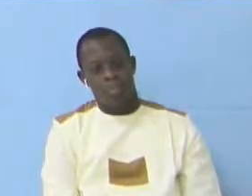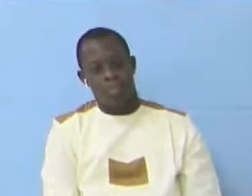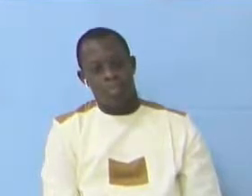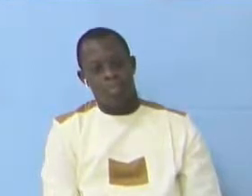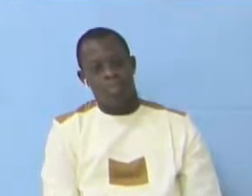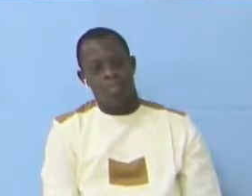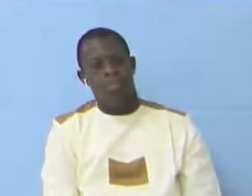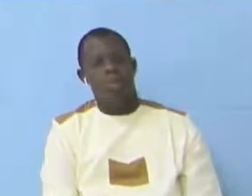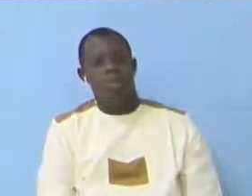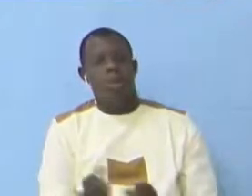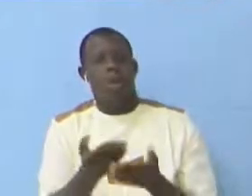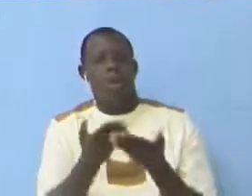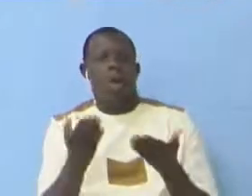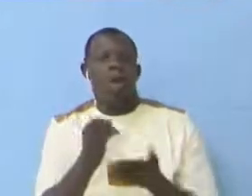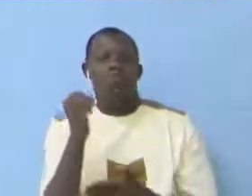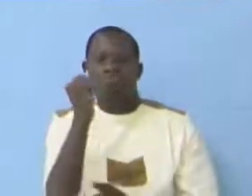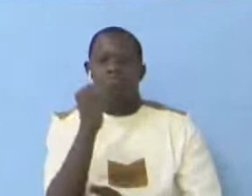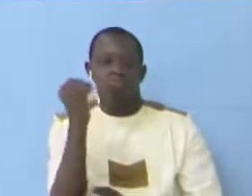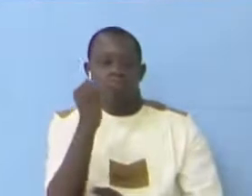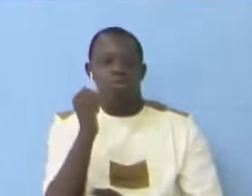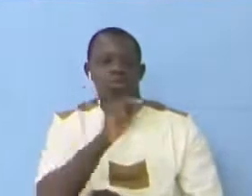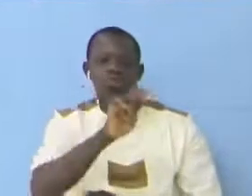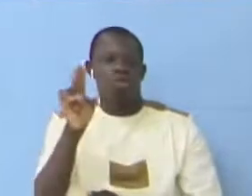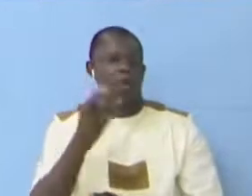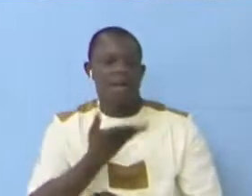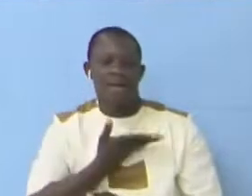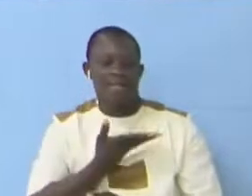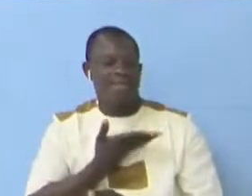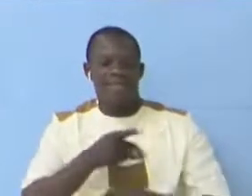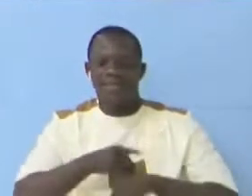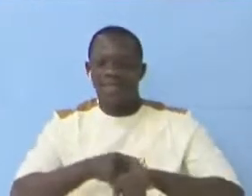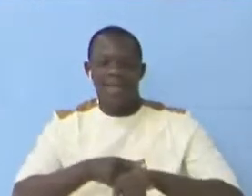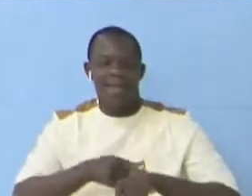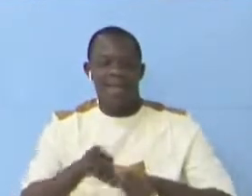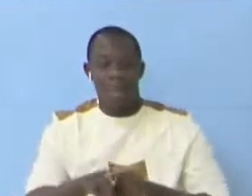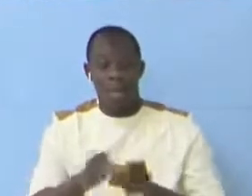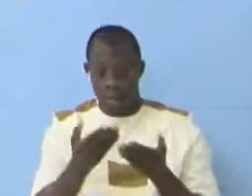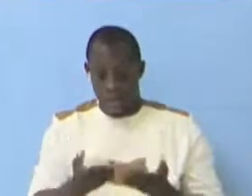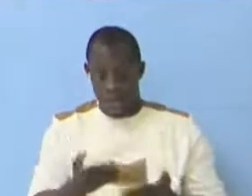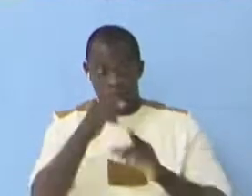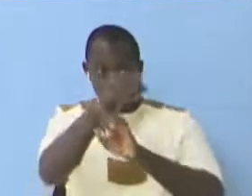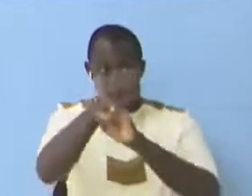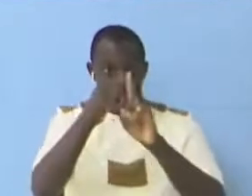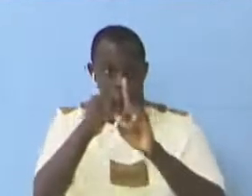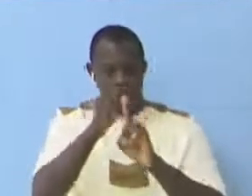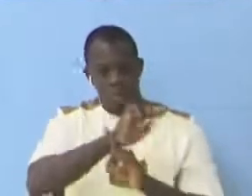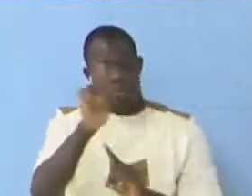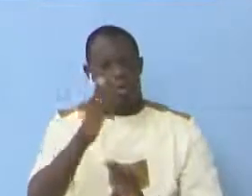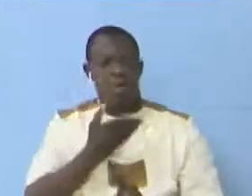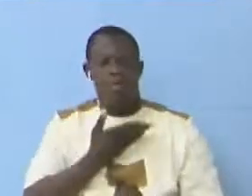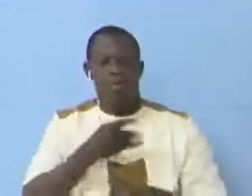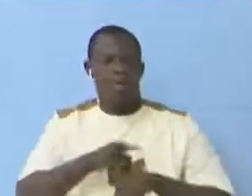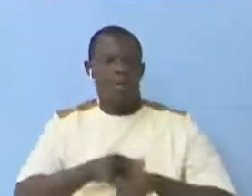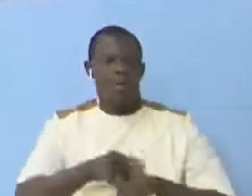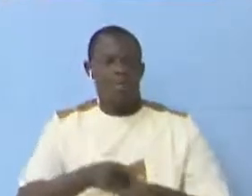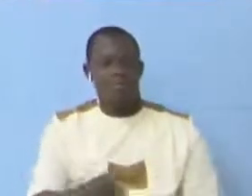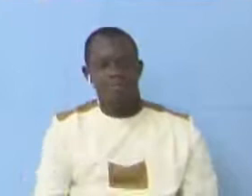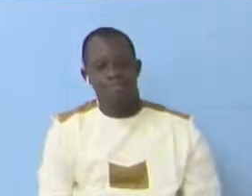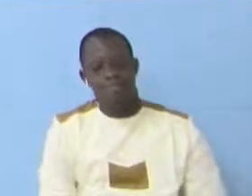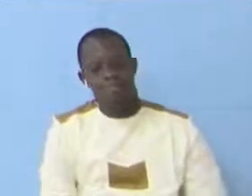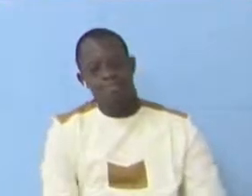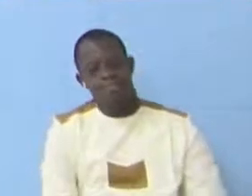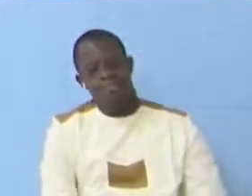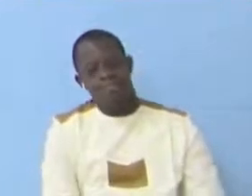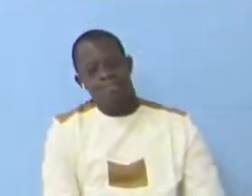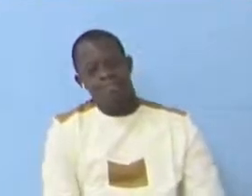Because we do not have the luxury of time under the current circumstances. li ko waral nag mooy jamono yiñ toll nii